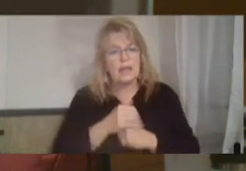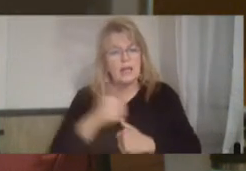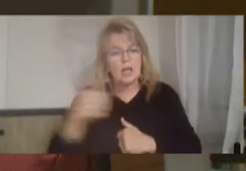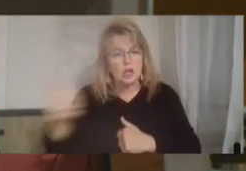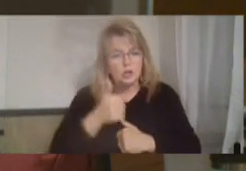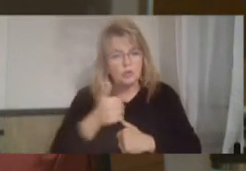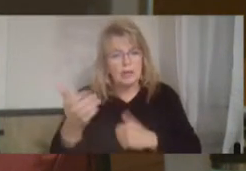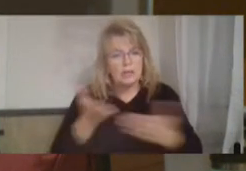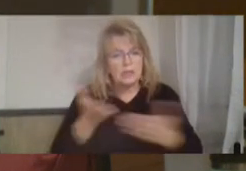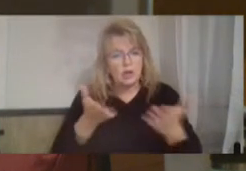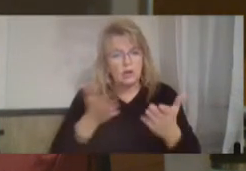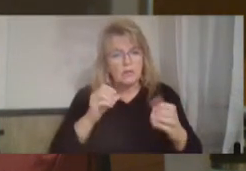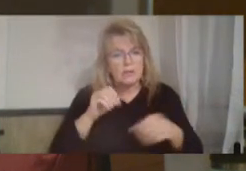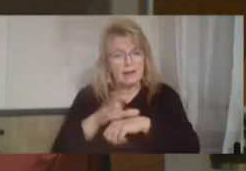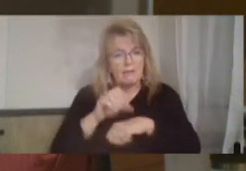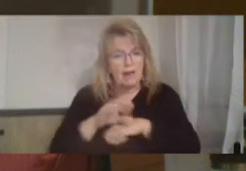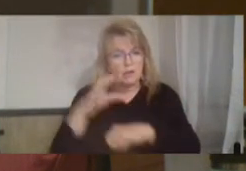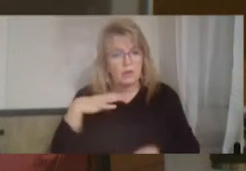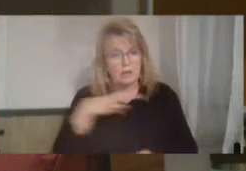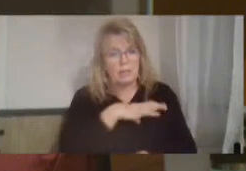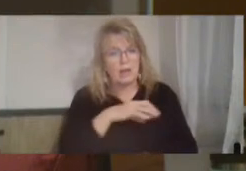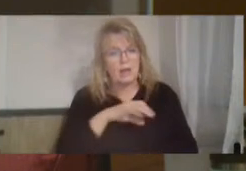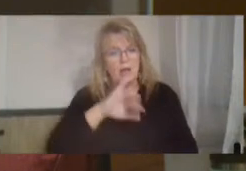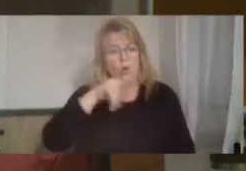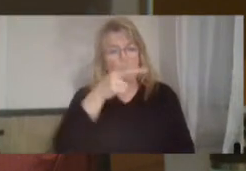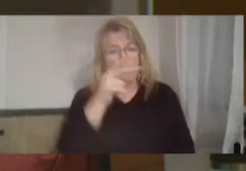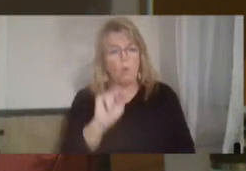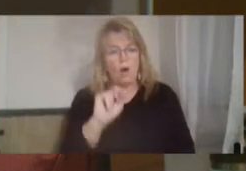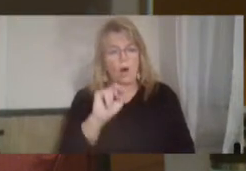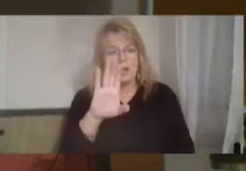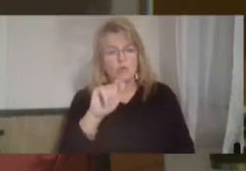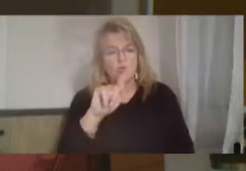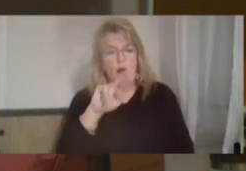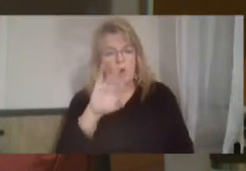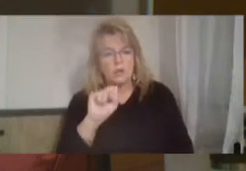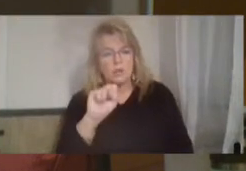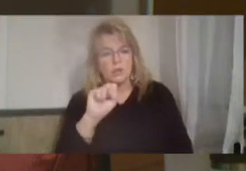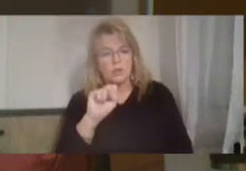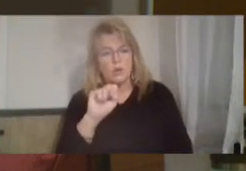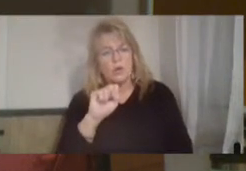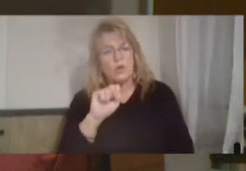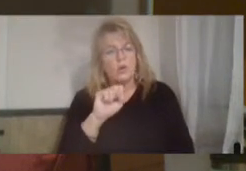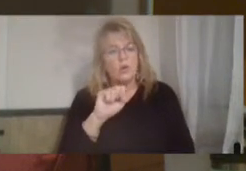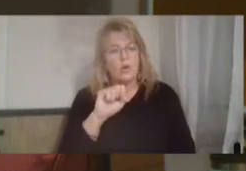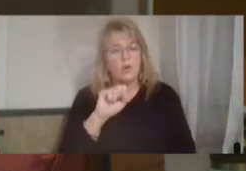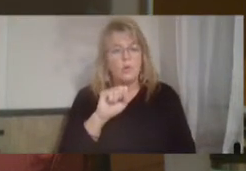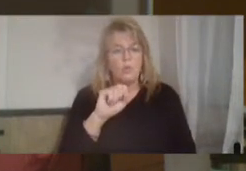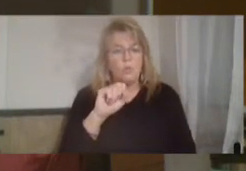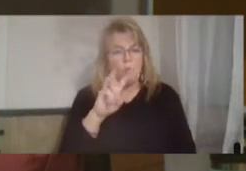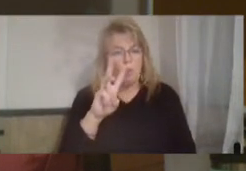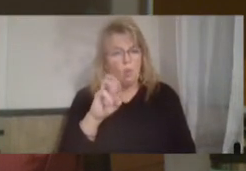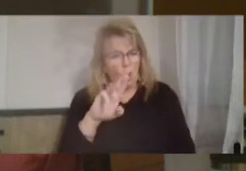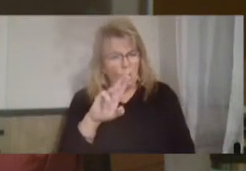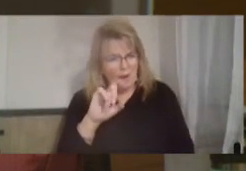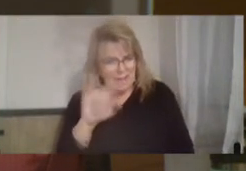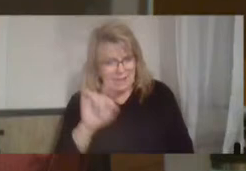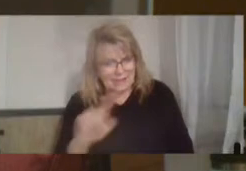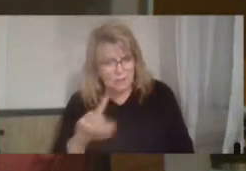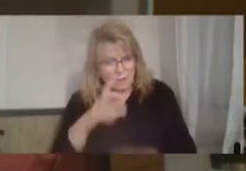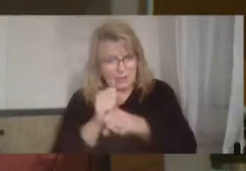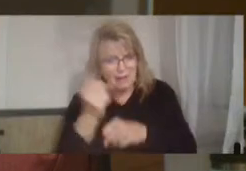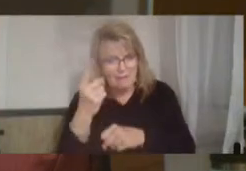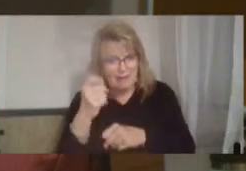Advisory Committee, Juan Contreras Suarez received 11 nominations. Do we have a motion